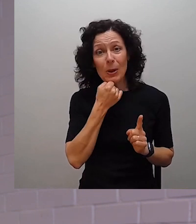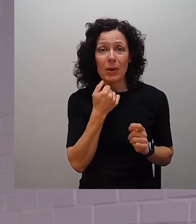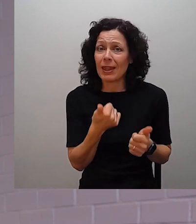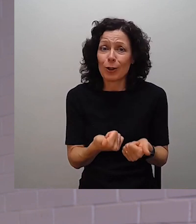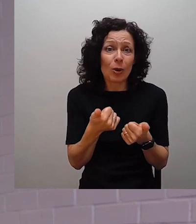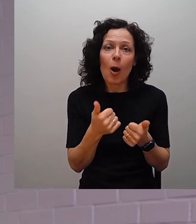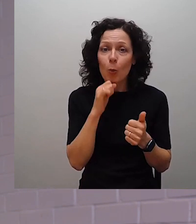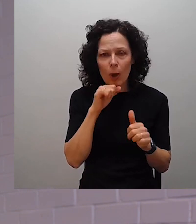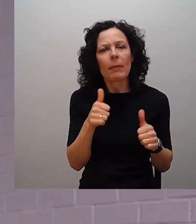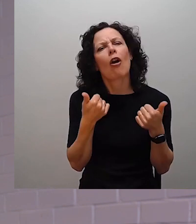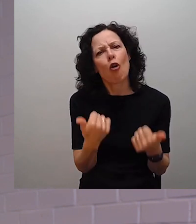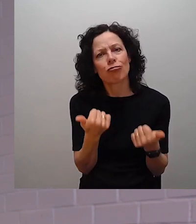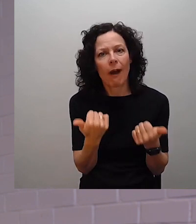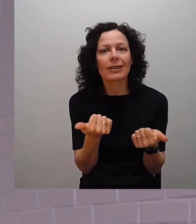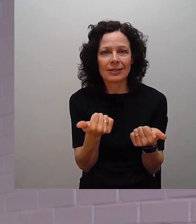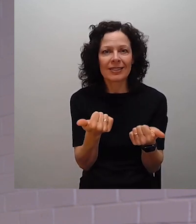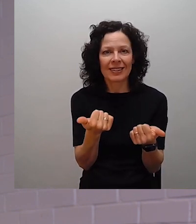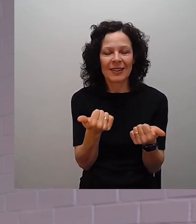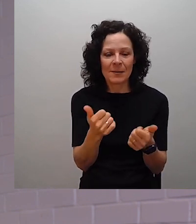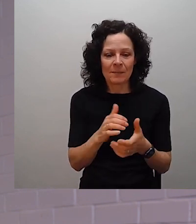going to be all right.